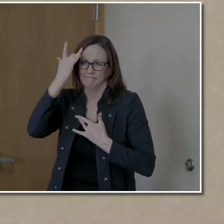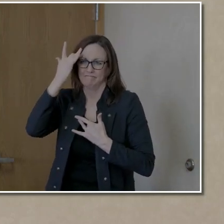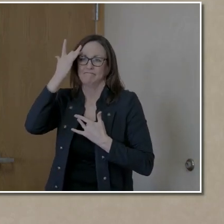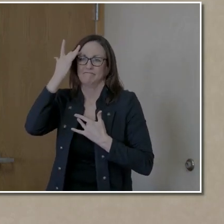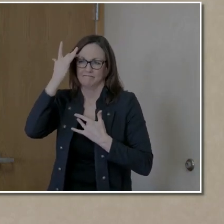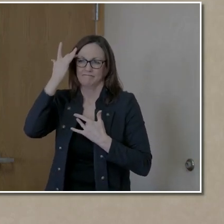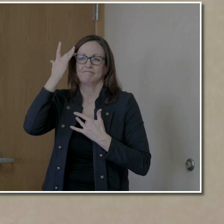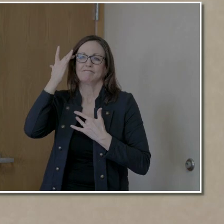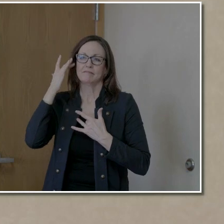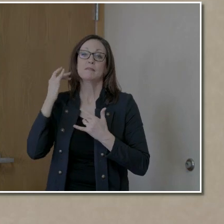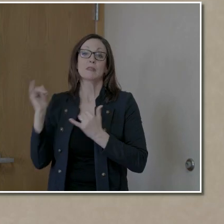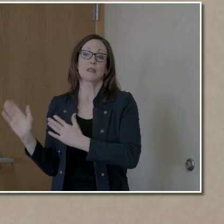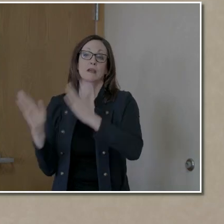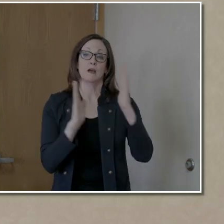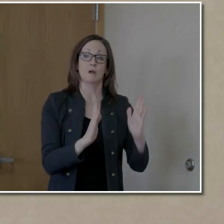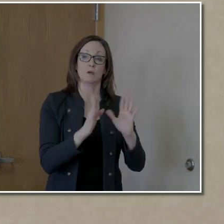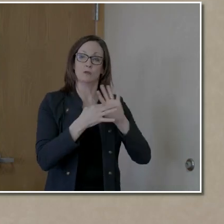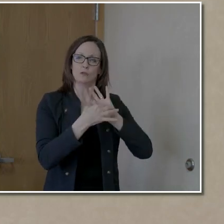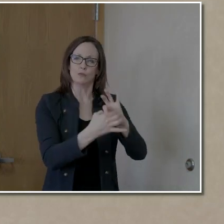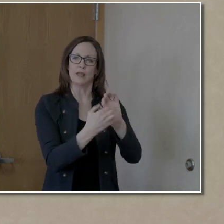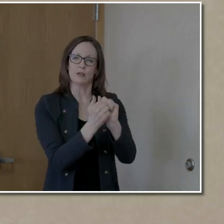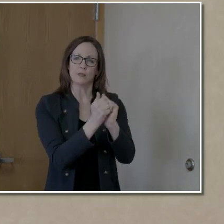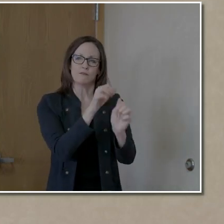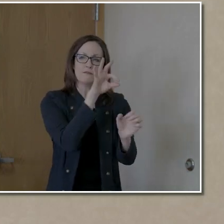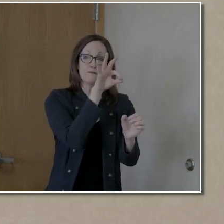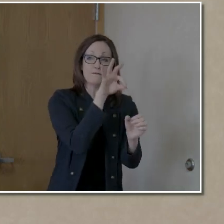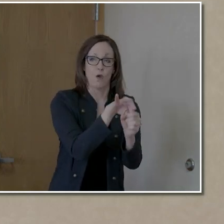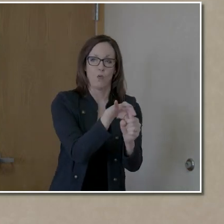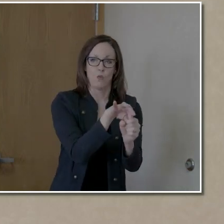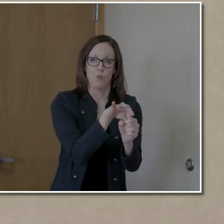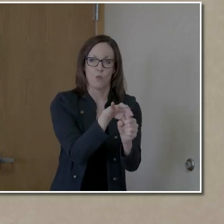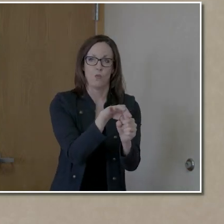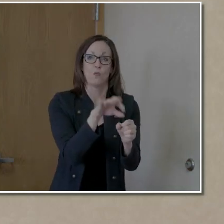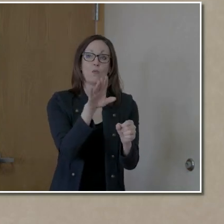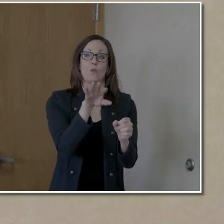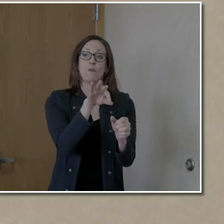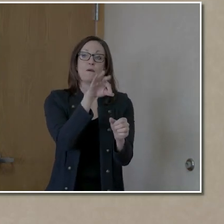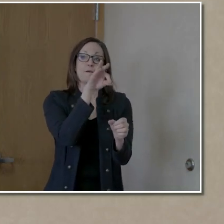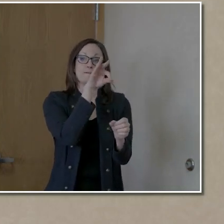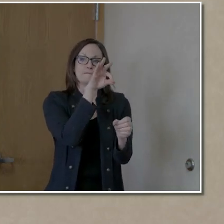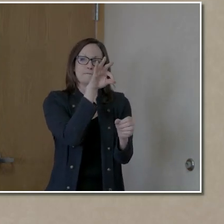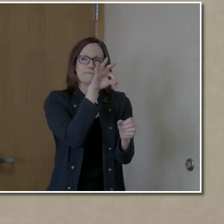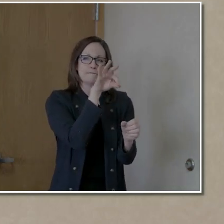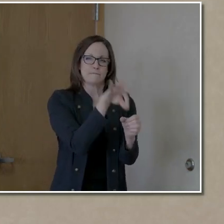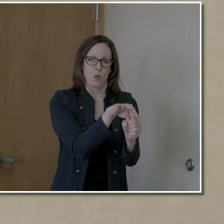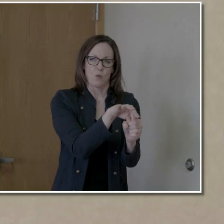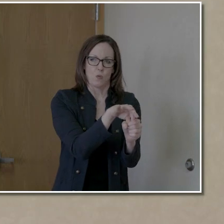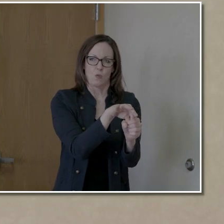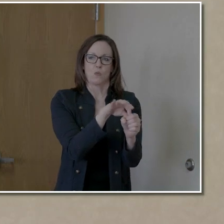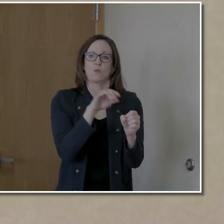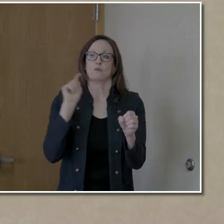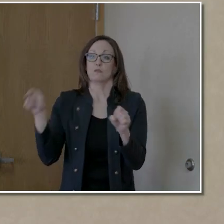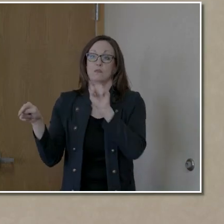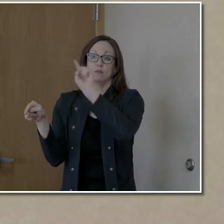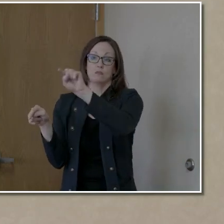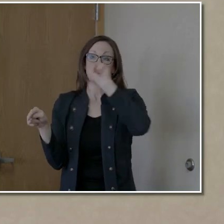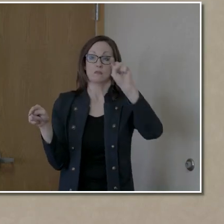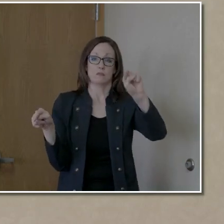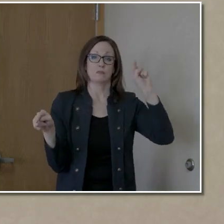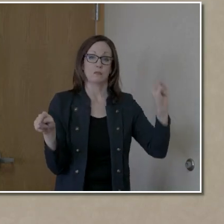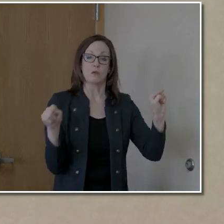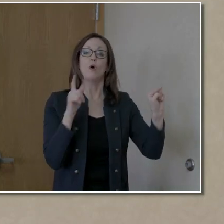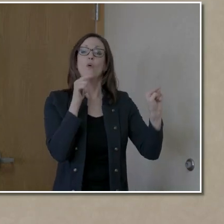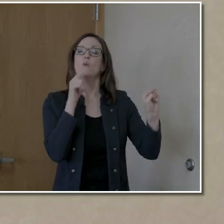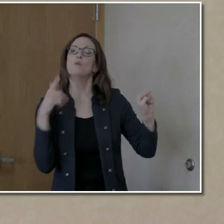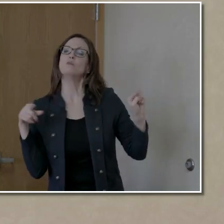report symptoms of COVID since working at the polling places. And of those 5, 1 was tested, and their